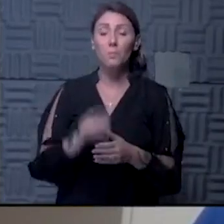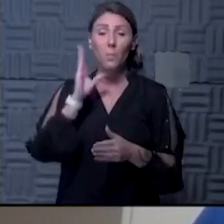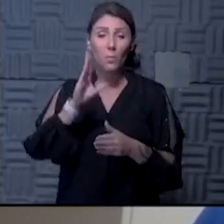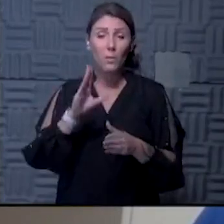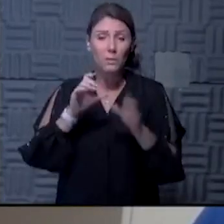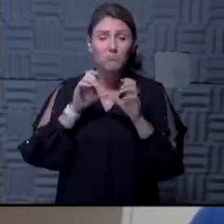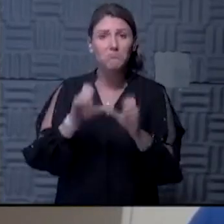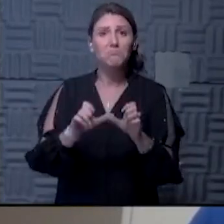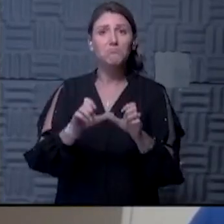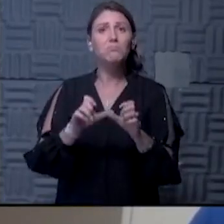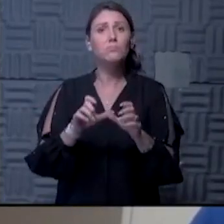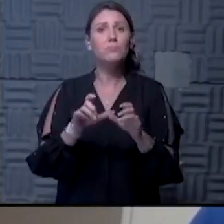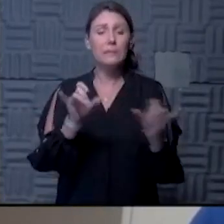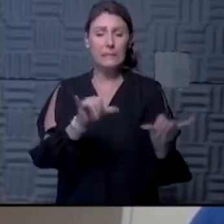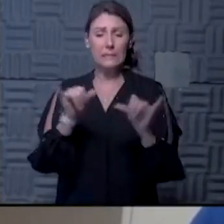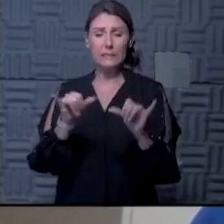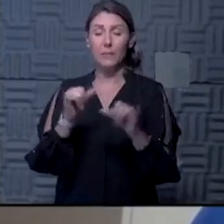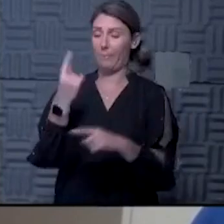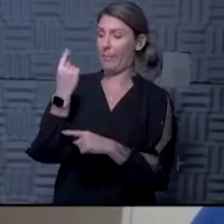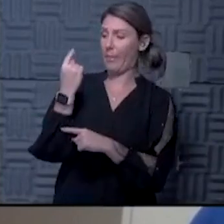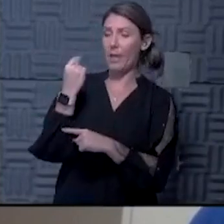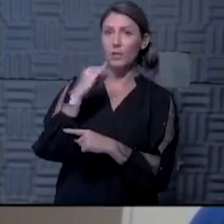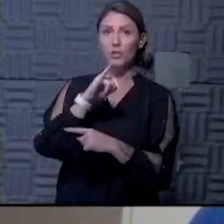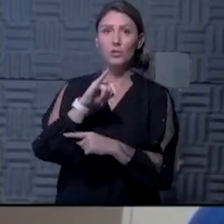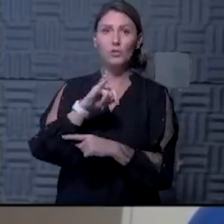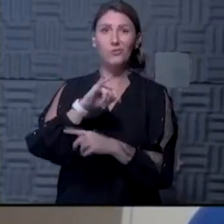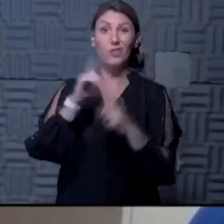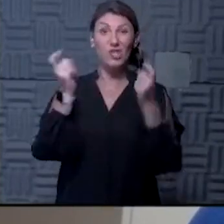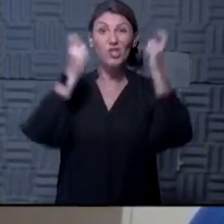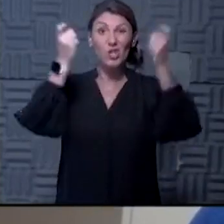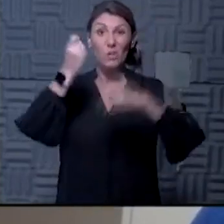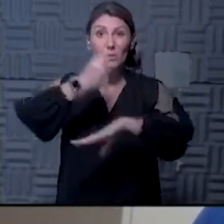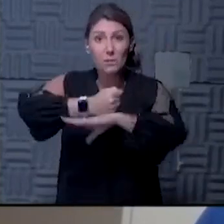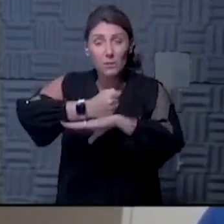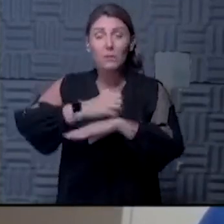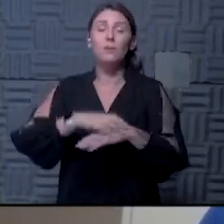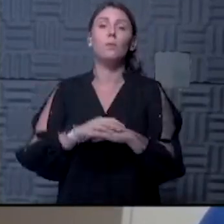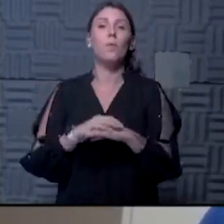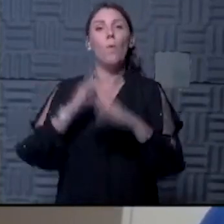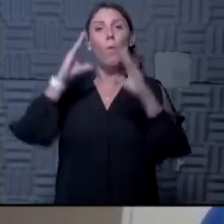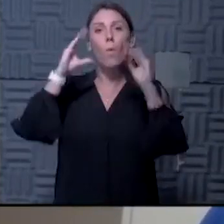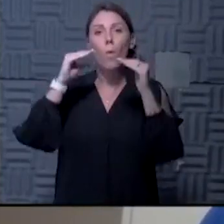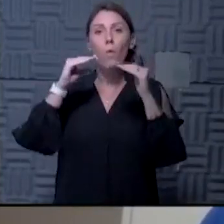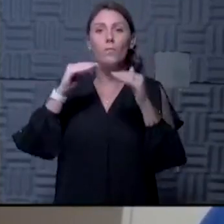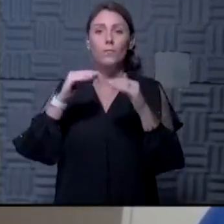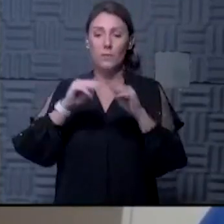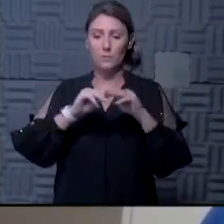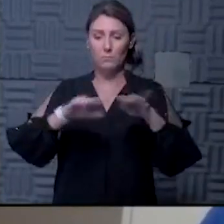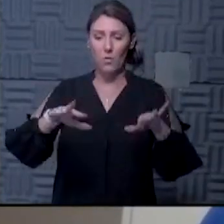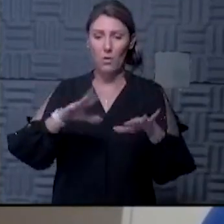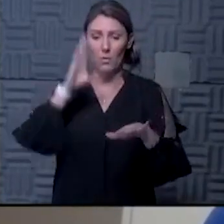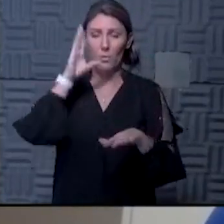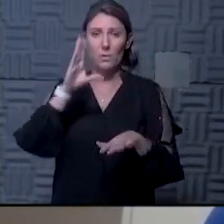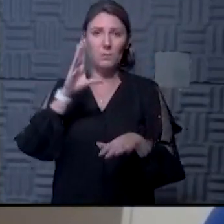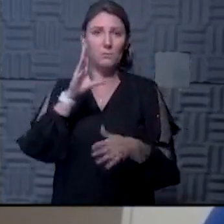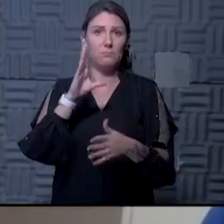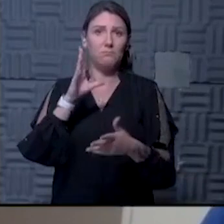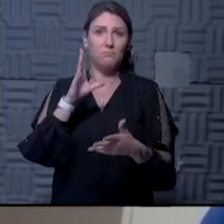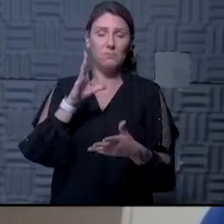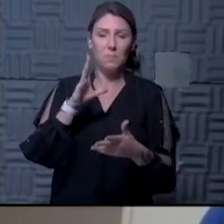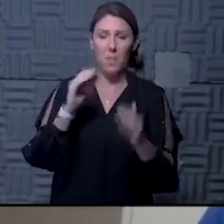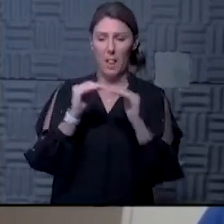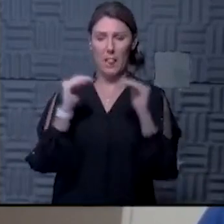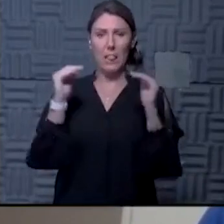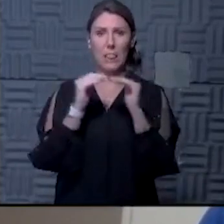I think that, last year gyms were closed down. Hopefully the spread will stay at a level